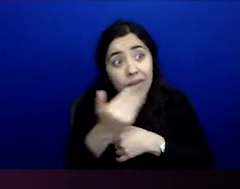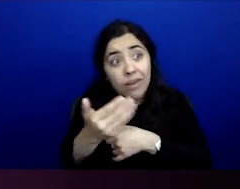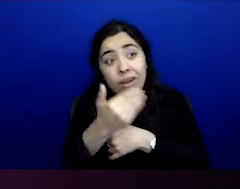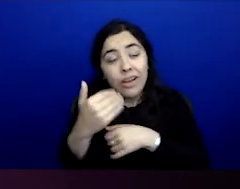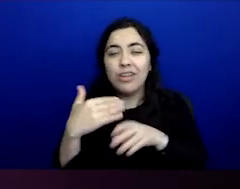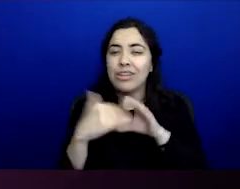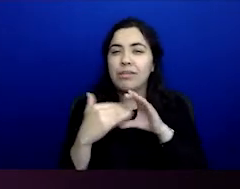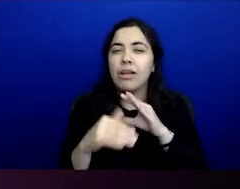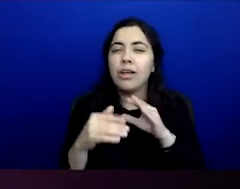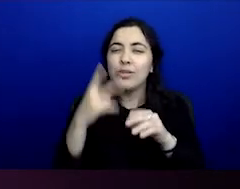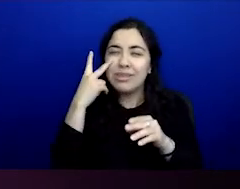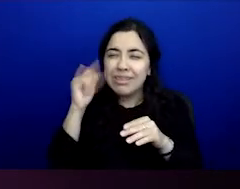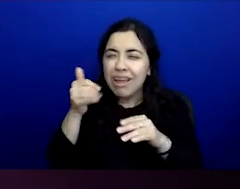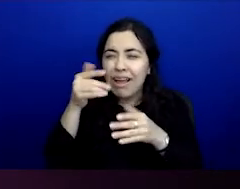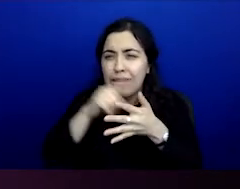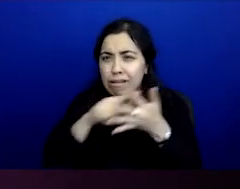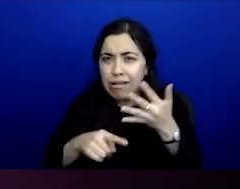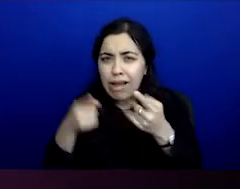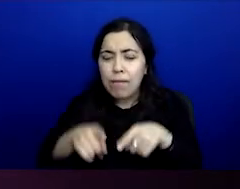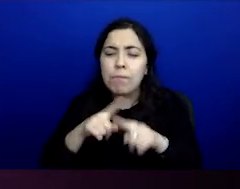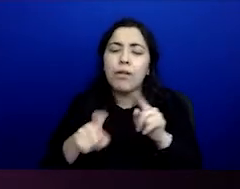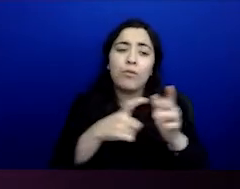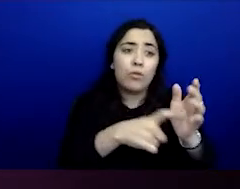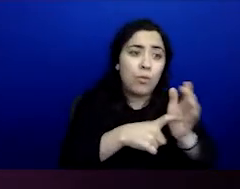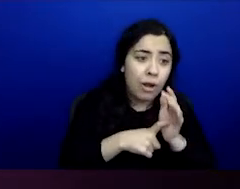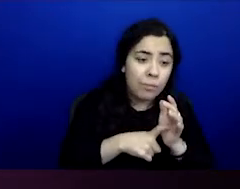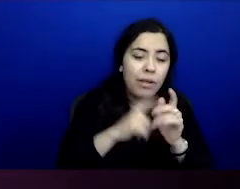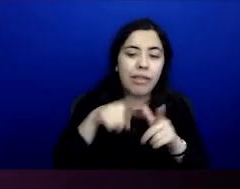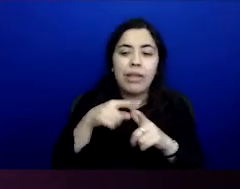between requirement and implementing